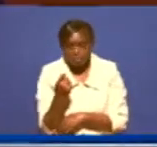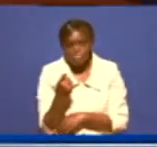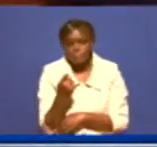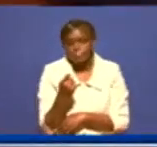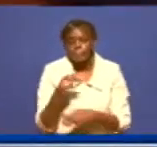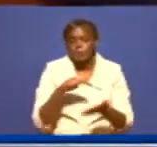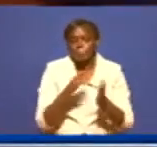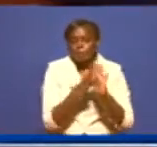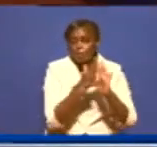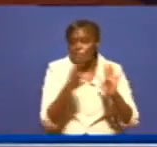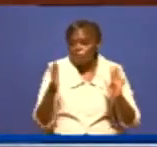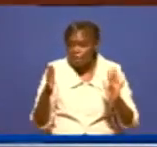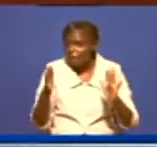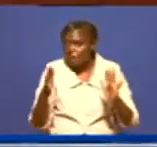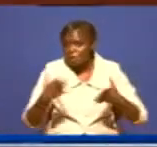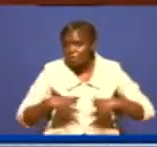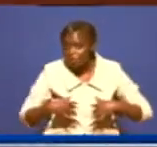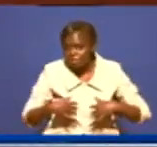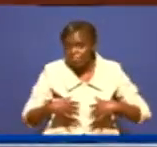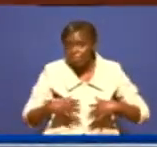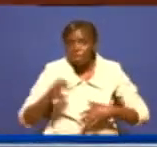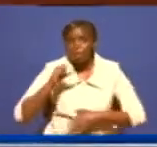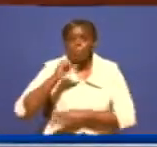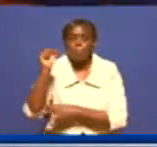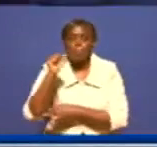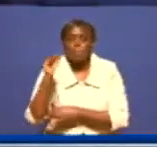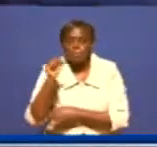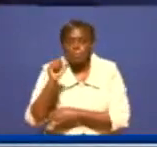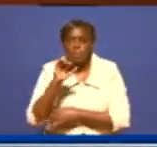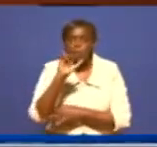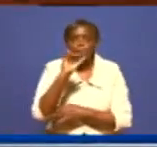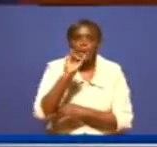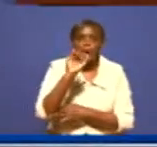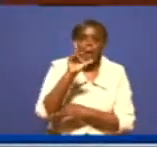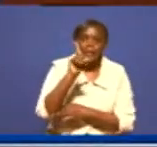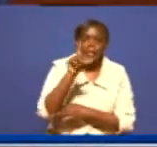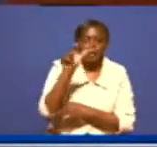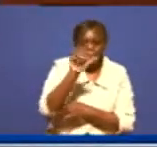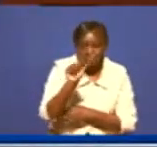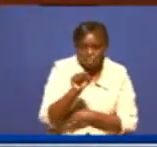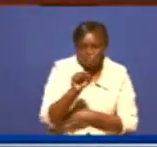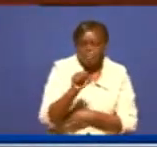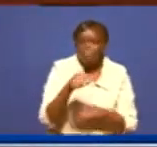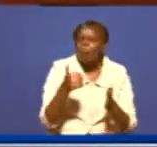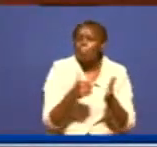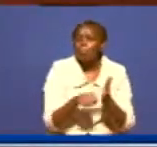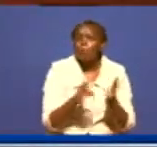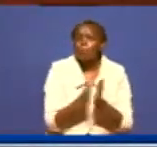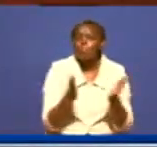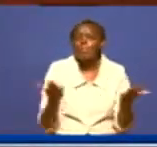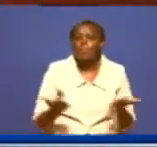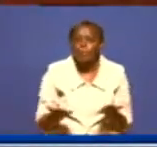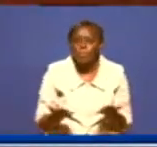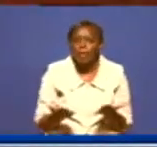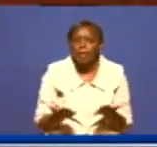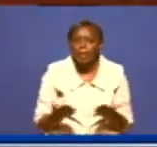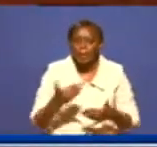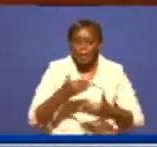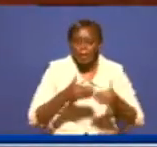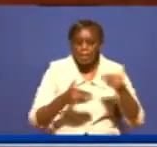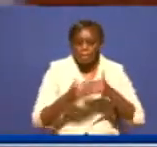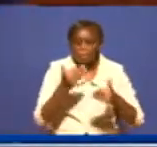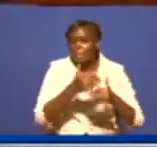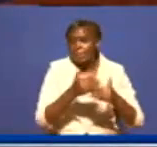forest evictees or even political or IDPs, Madam Speaker. The biggest menace in this country is infrastructural